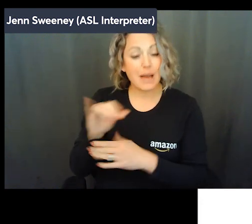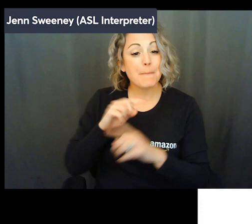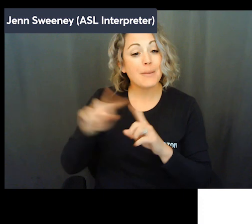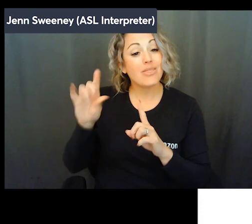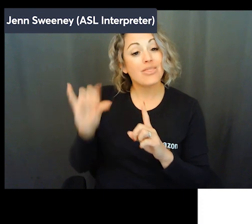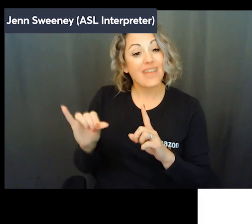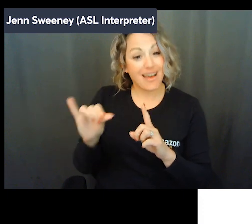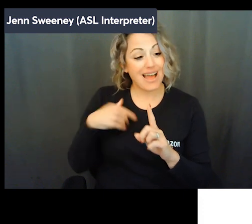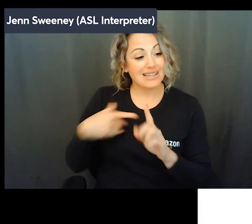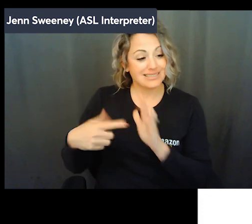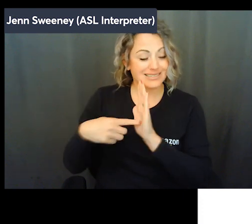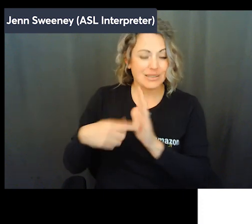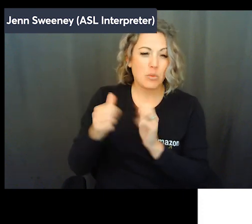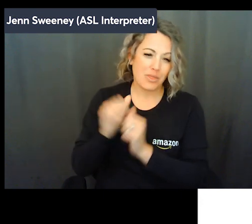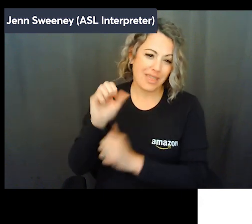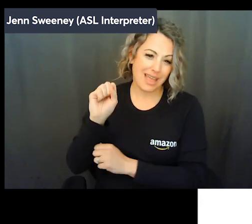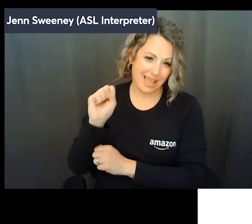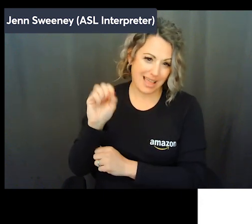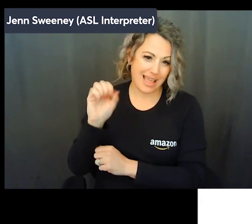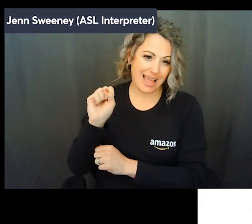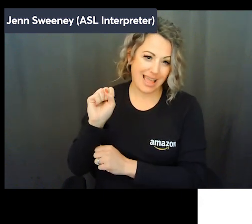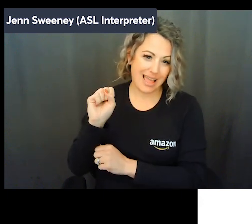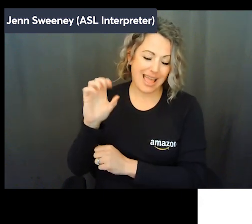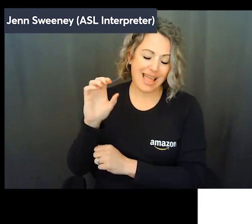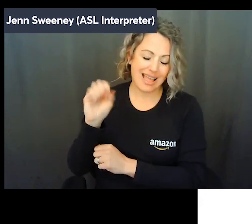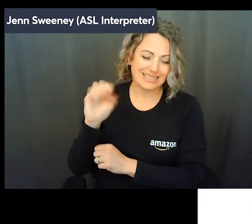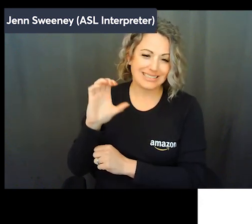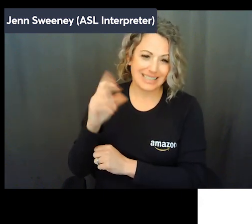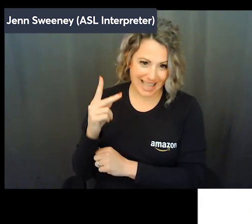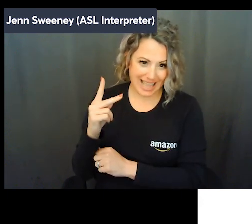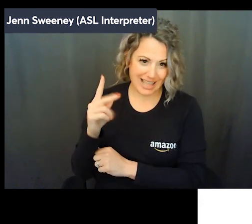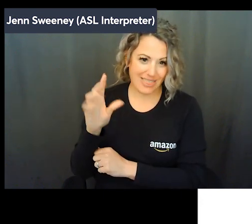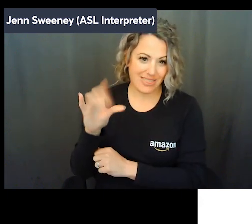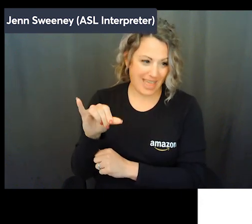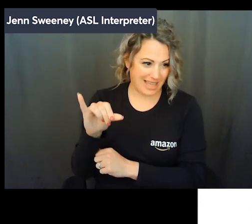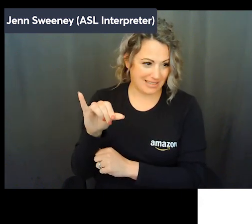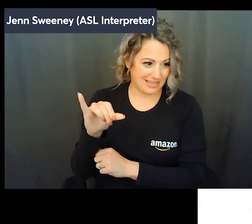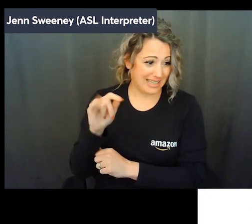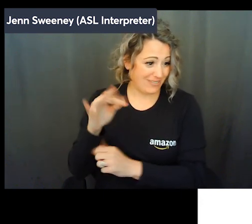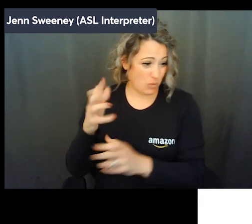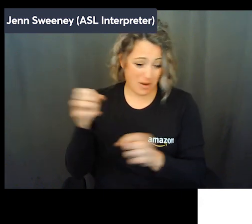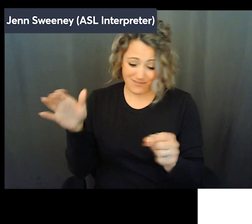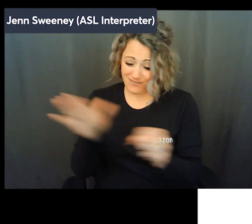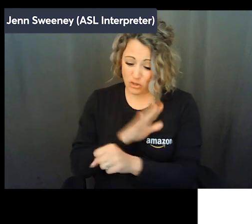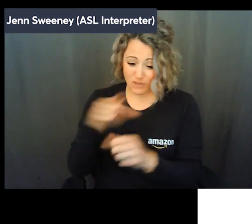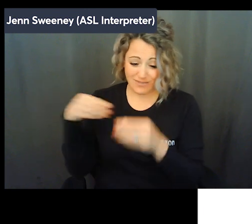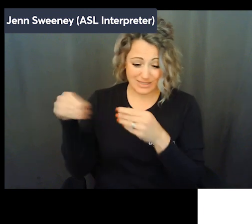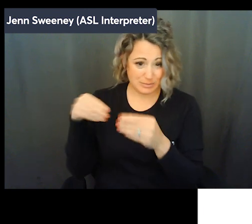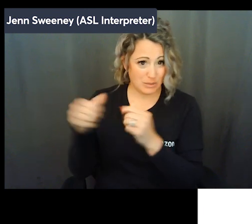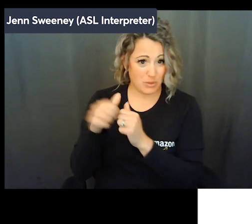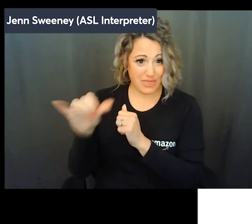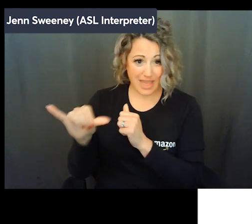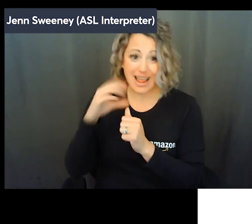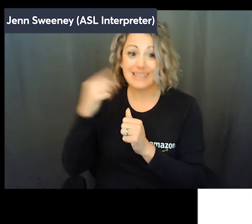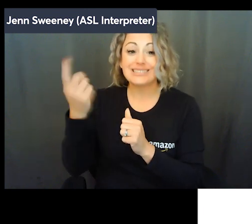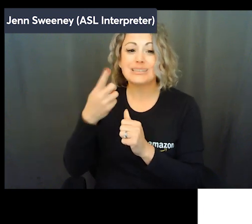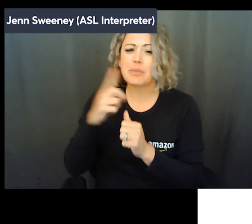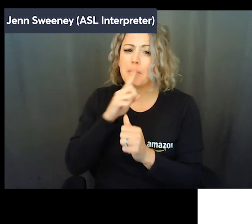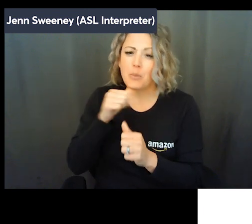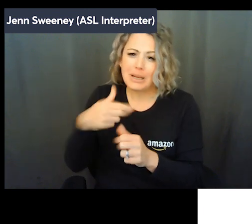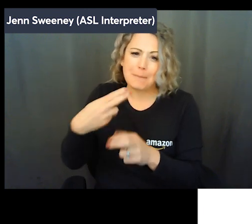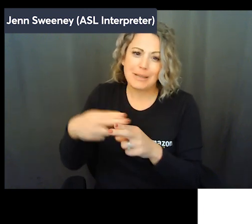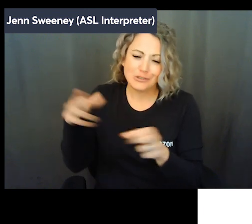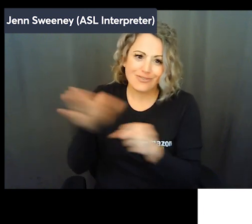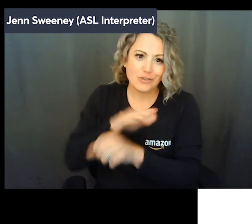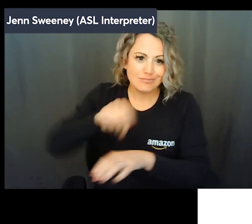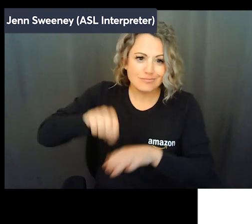an example with the SDK here. It has an example with just Boto 3 if you want full flexibility. And something we didn't cover fully here, but another